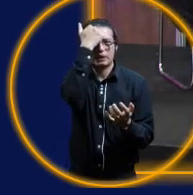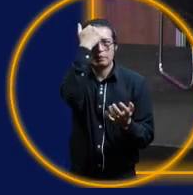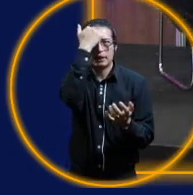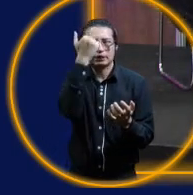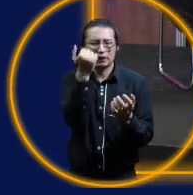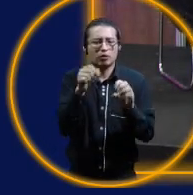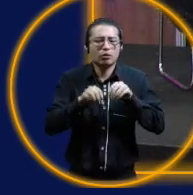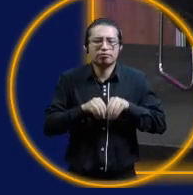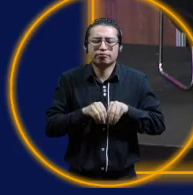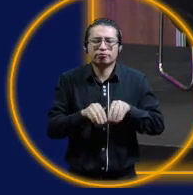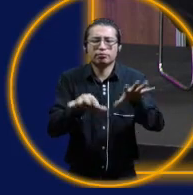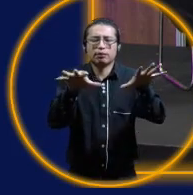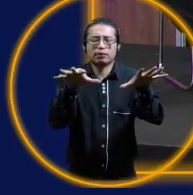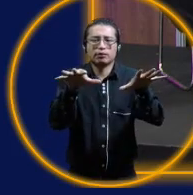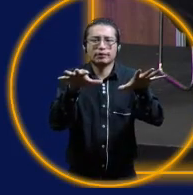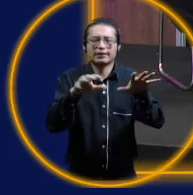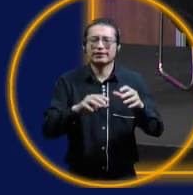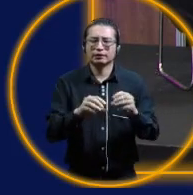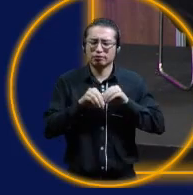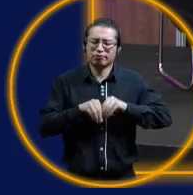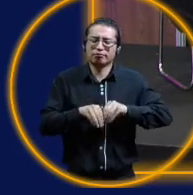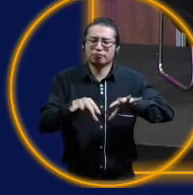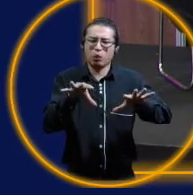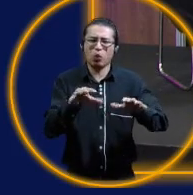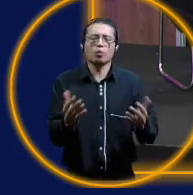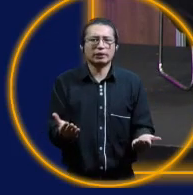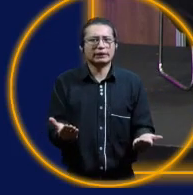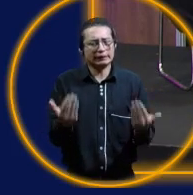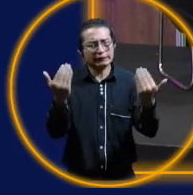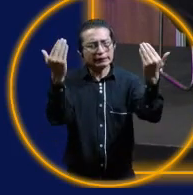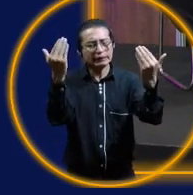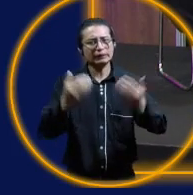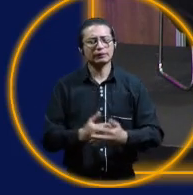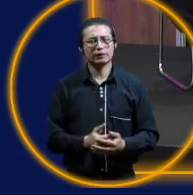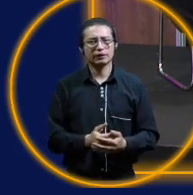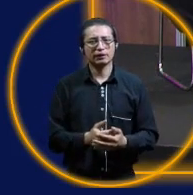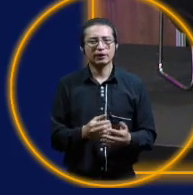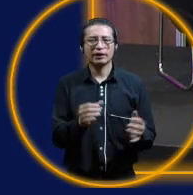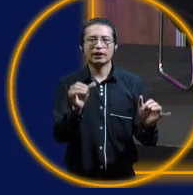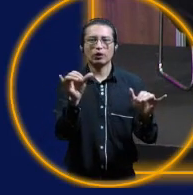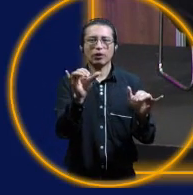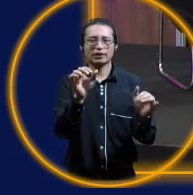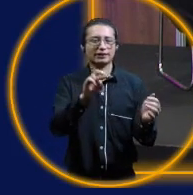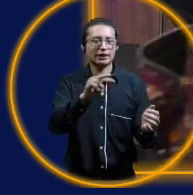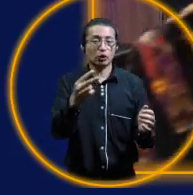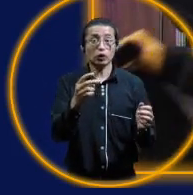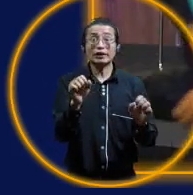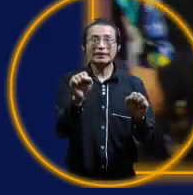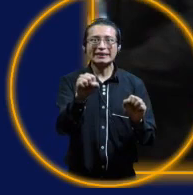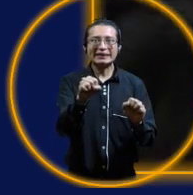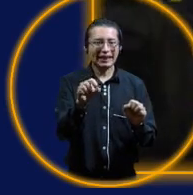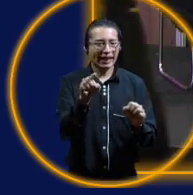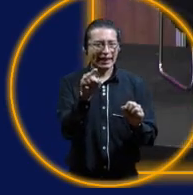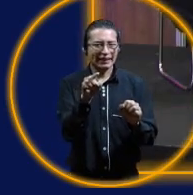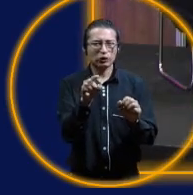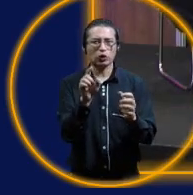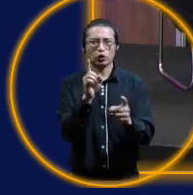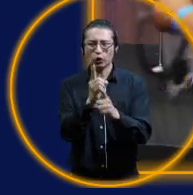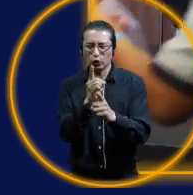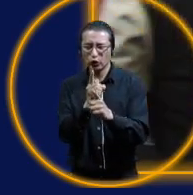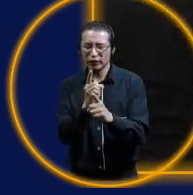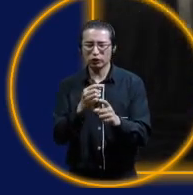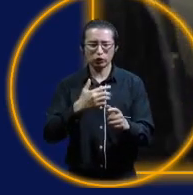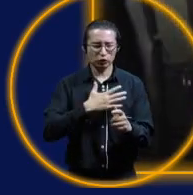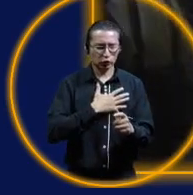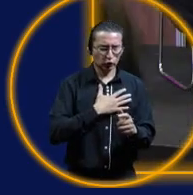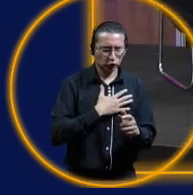that it exists also on YouTube is almost secondary, right? Yeah, it has to be. So like I have